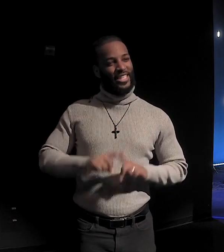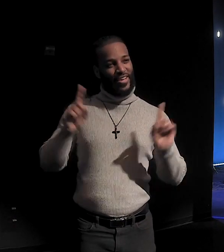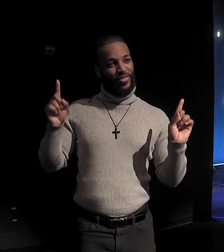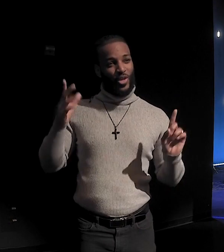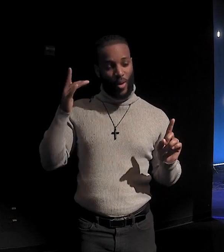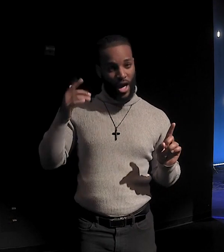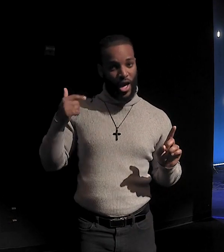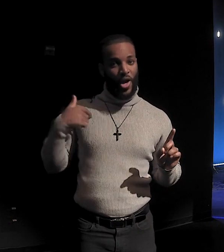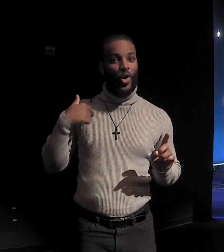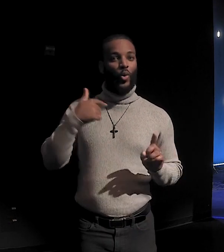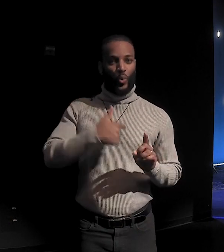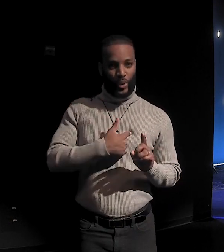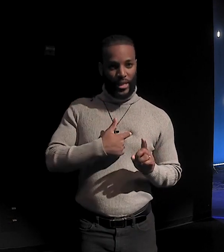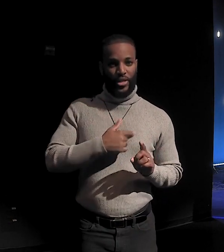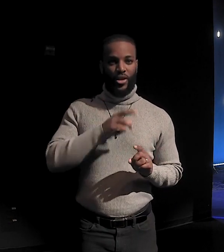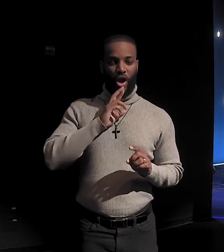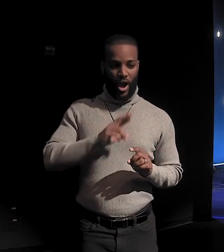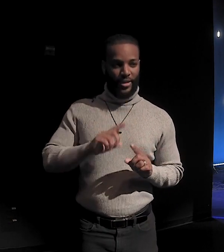we've been differently.